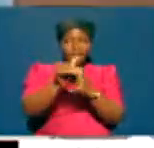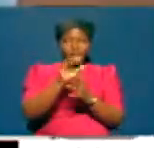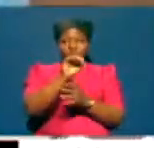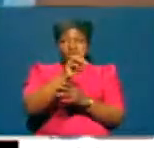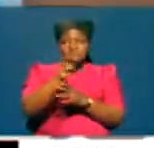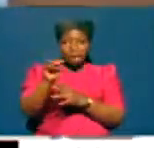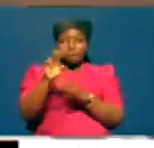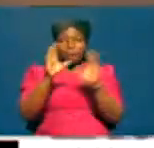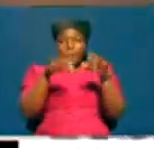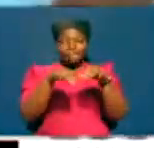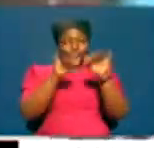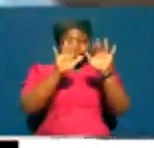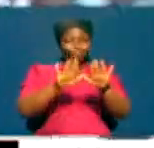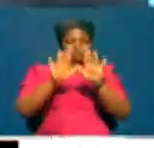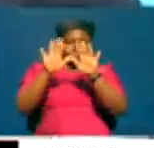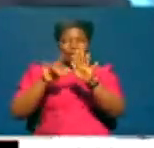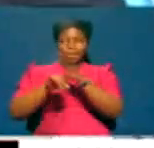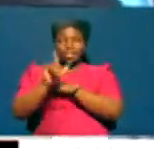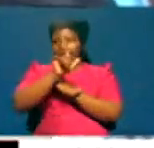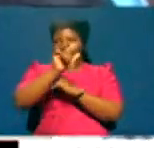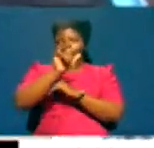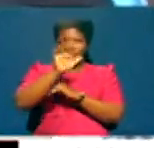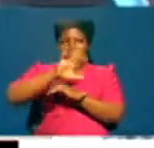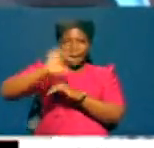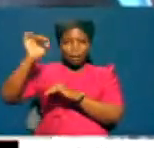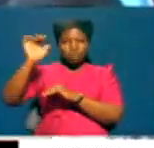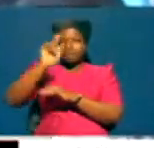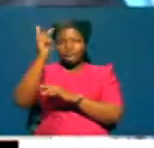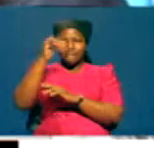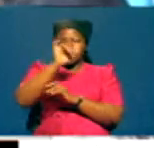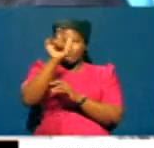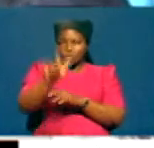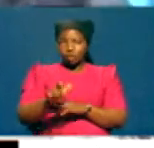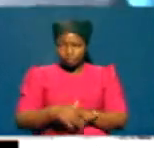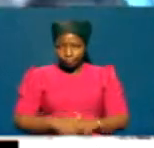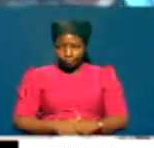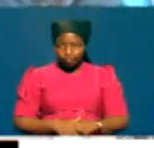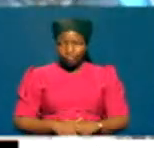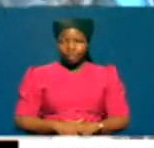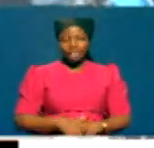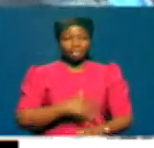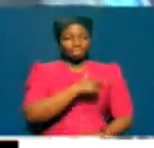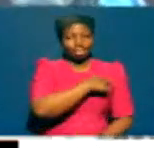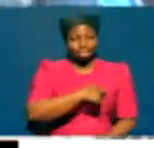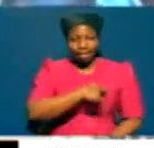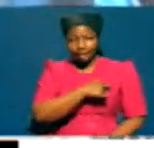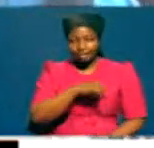campaign across the Mount Kenya region. The delegates are a representation of Kenya.